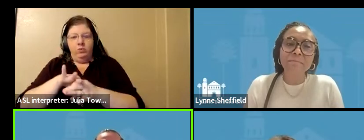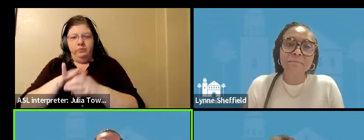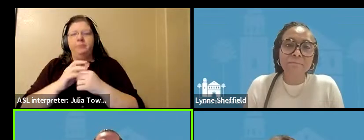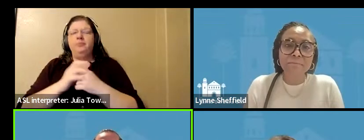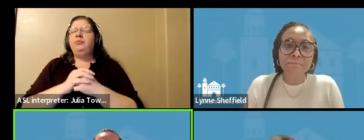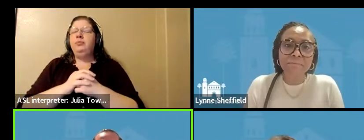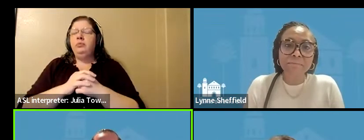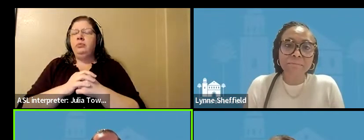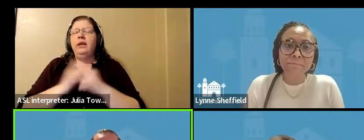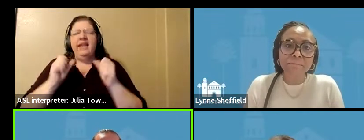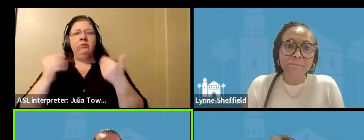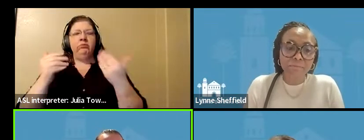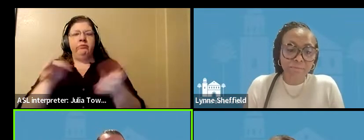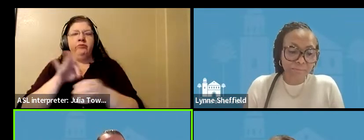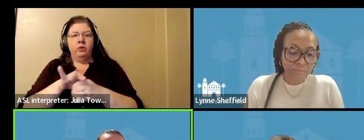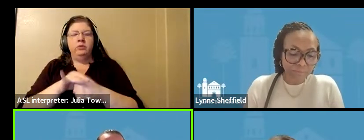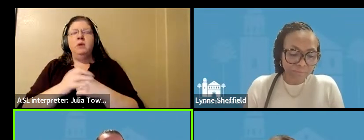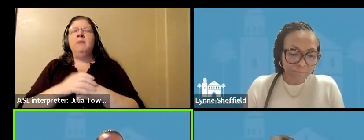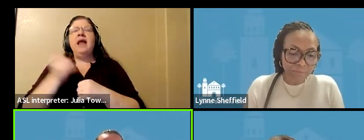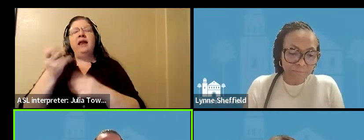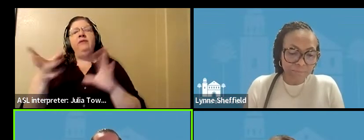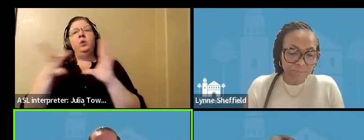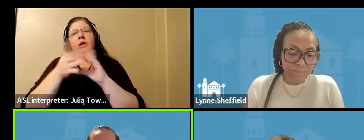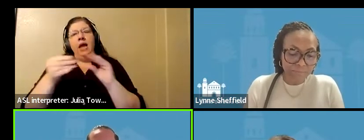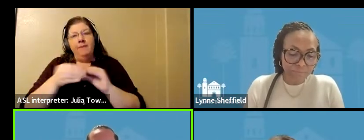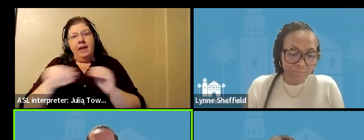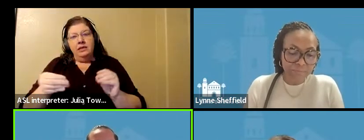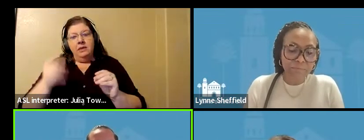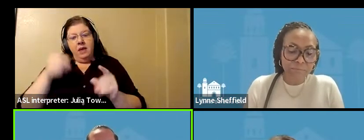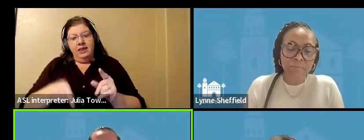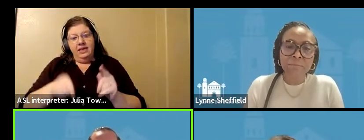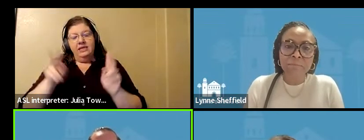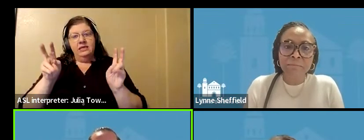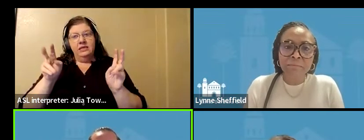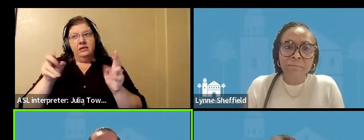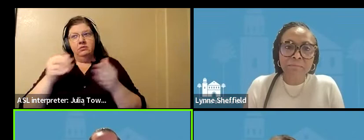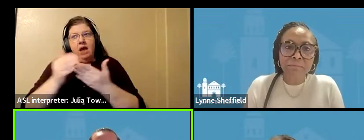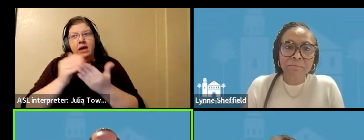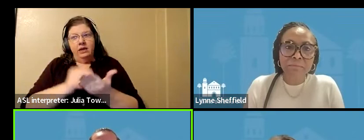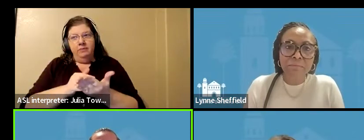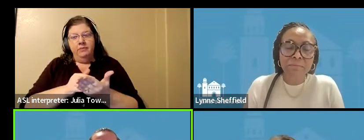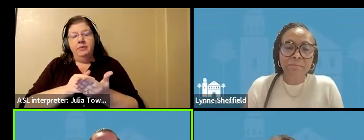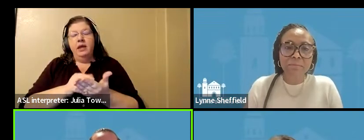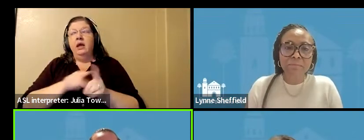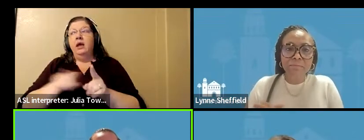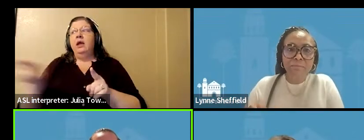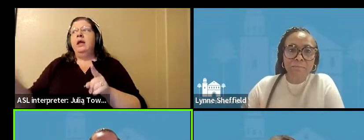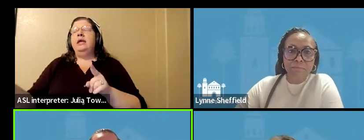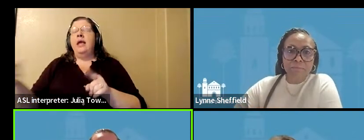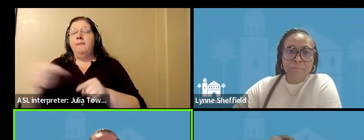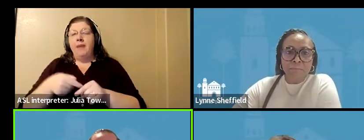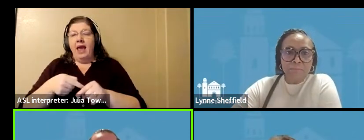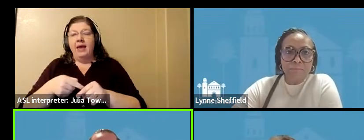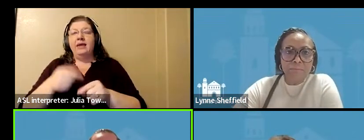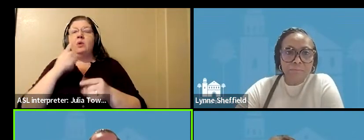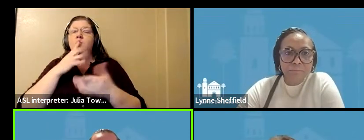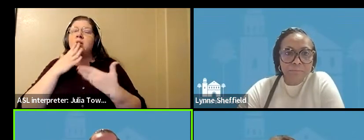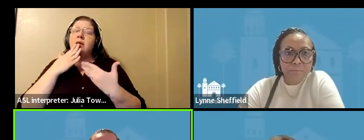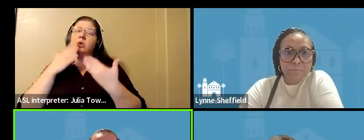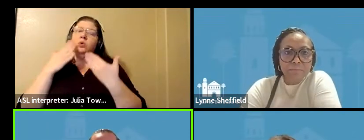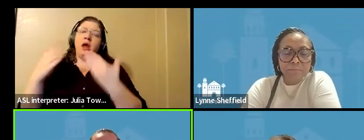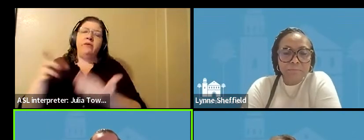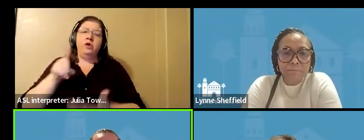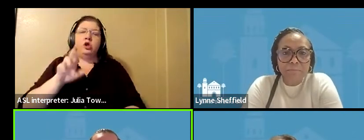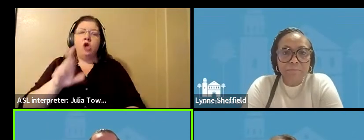So I just have a few comments about this item in particular. It came back, and I have extreme gratitude for Dr.